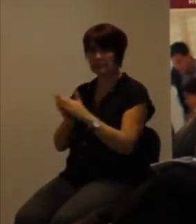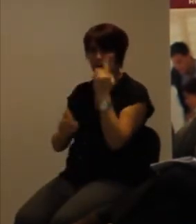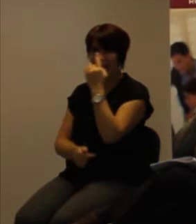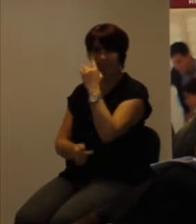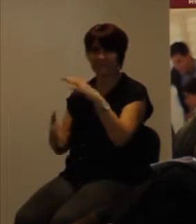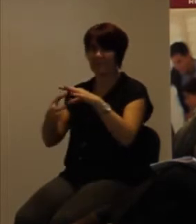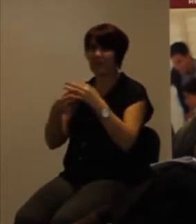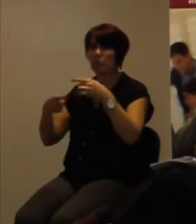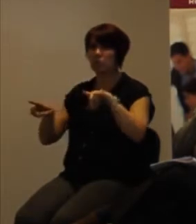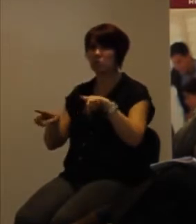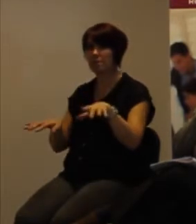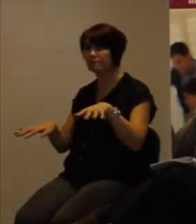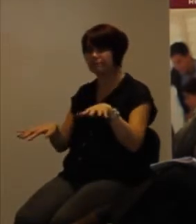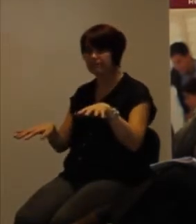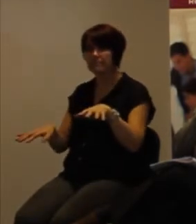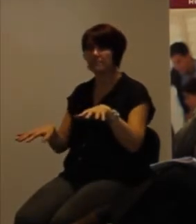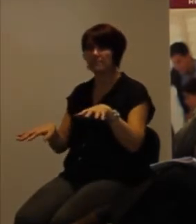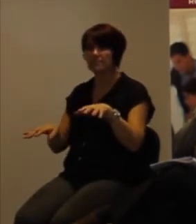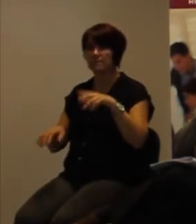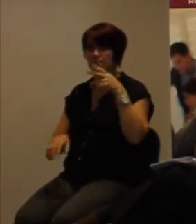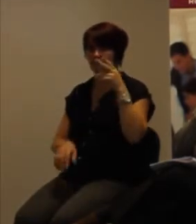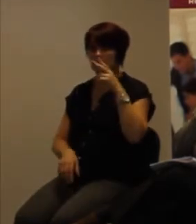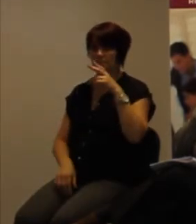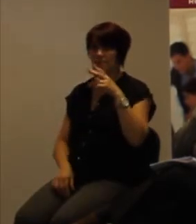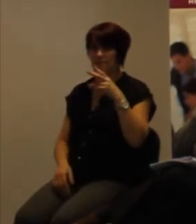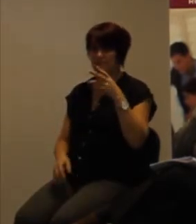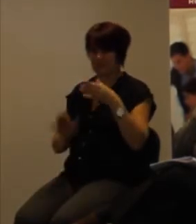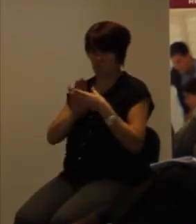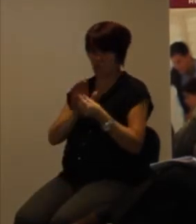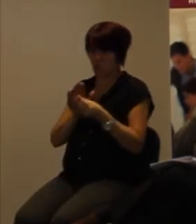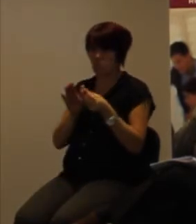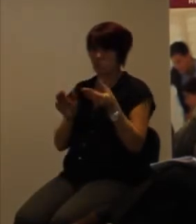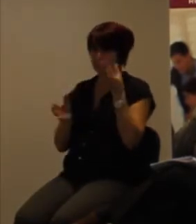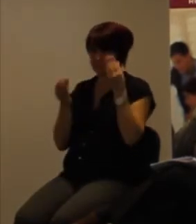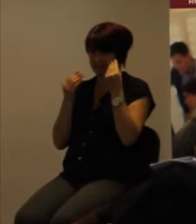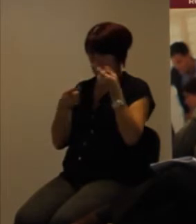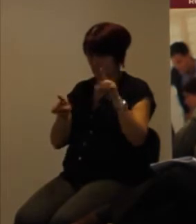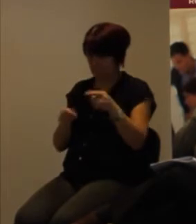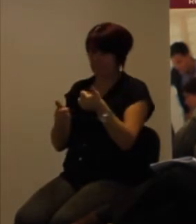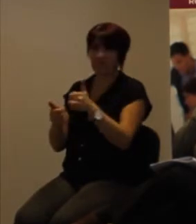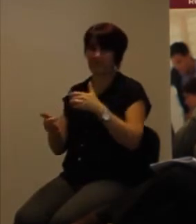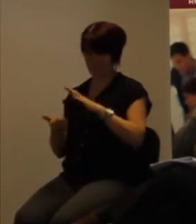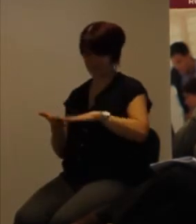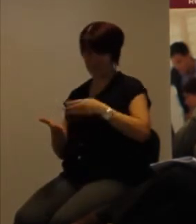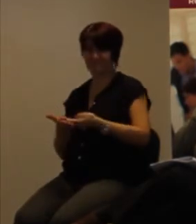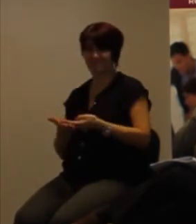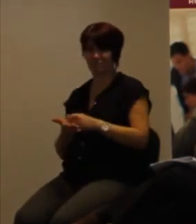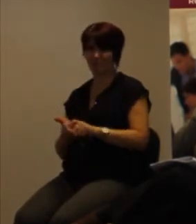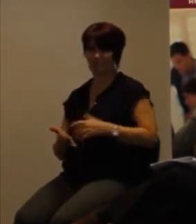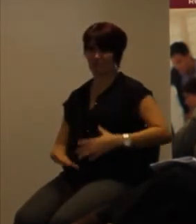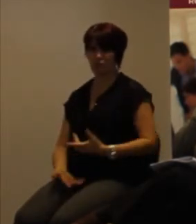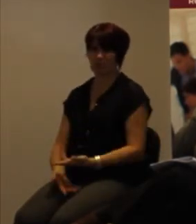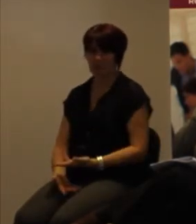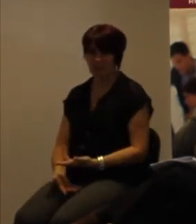of musical compositional assessment, then we expect it wouldn't really be a